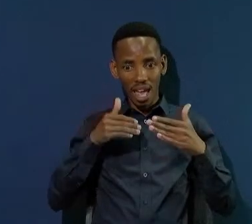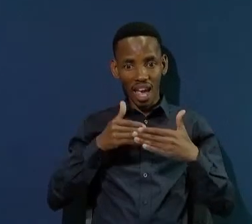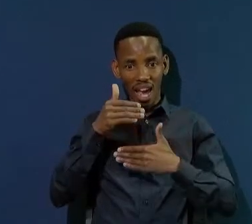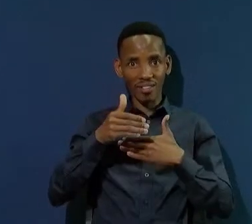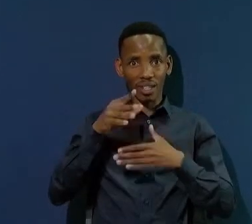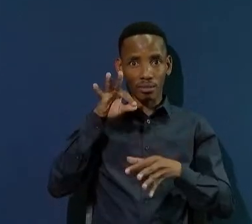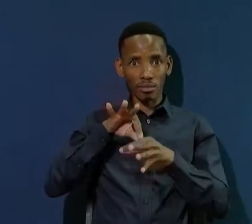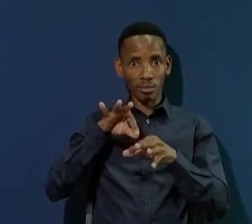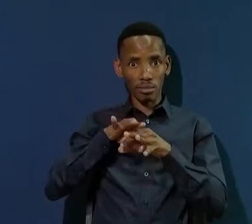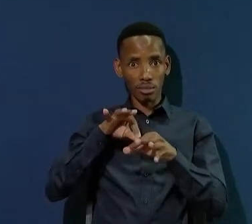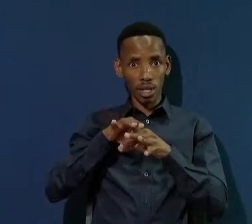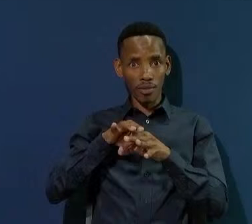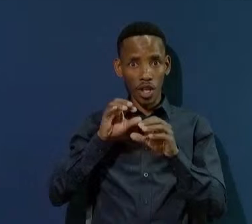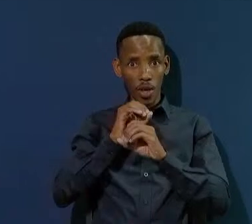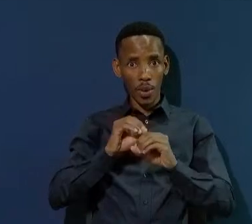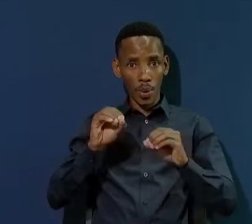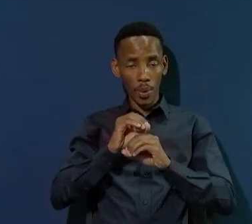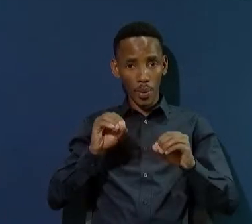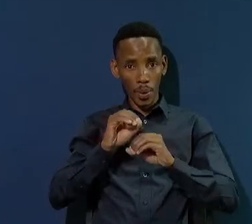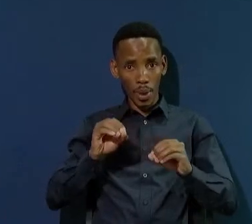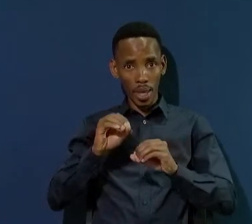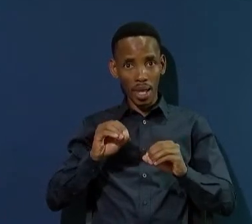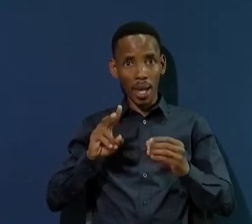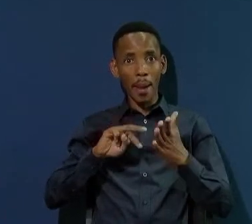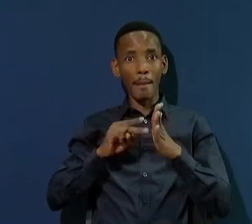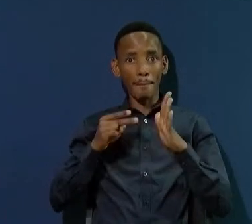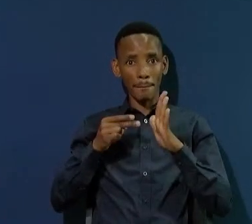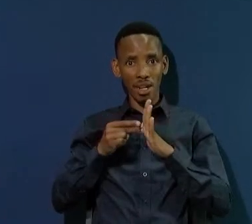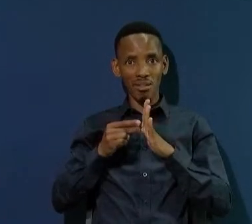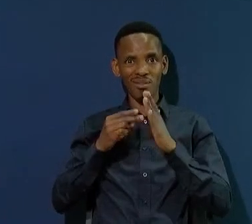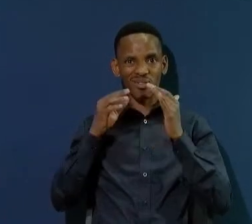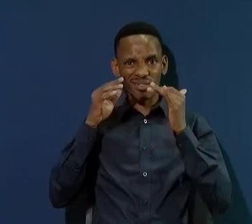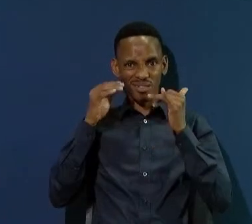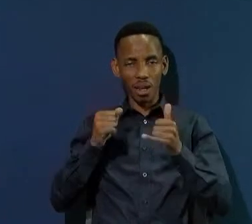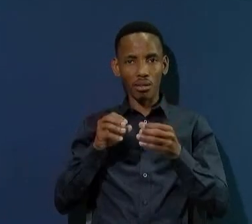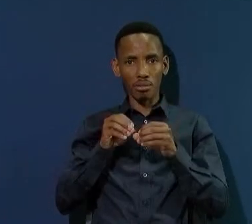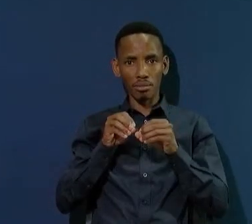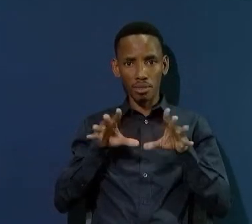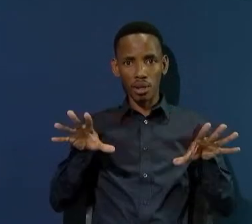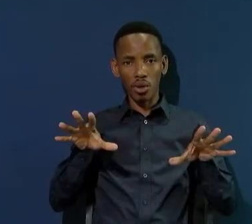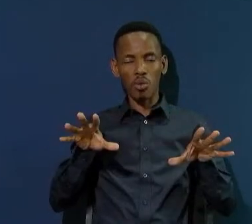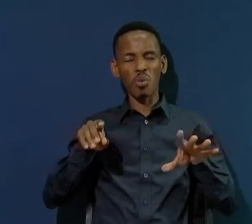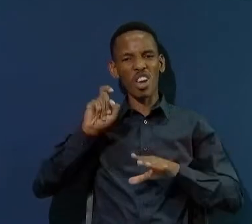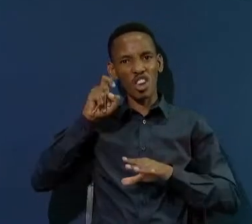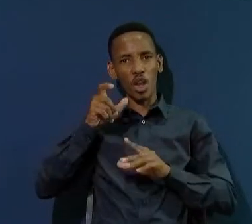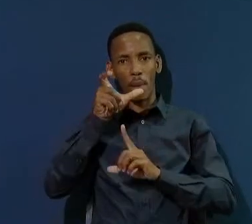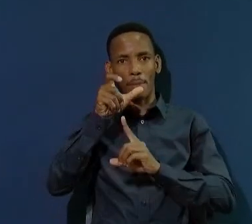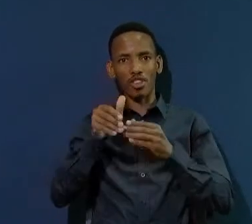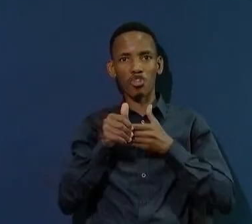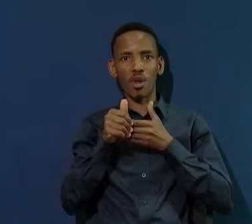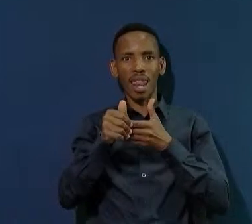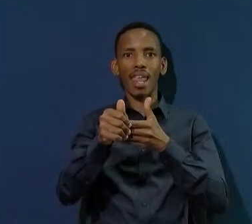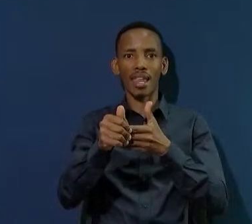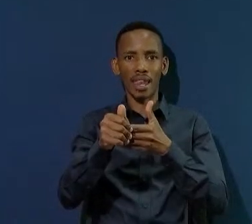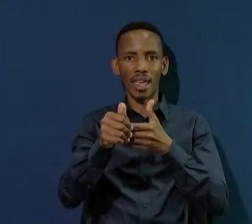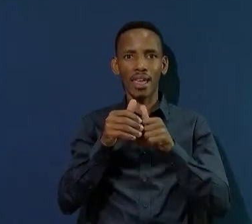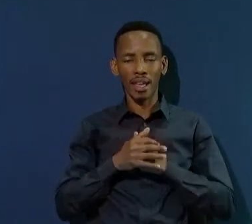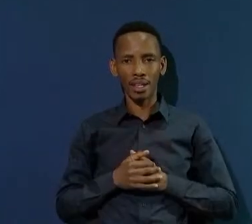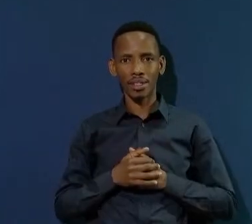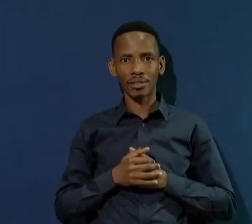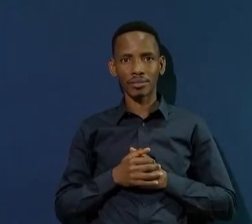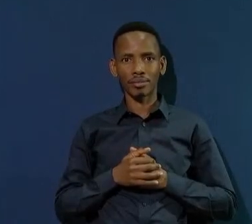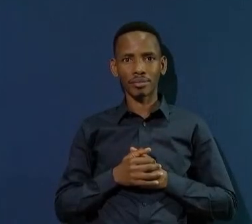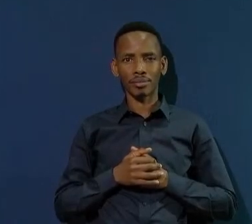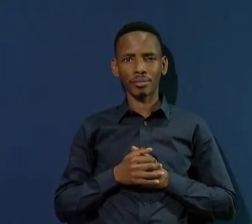thomo ka gore re tshwanetse ra nna re ntse re na le tsamaiso mo lehatsheng right a gona